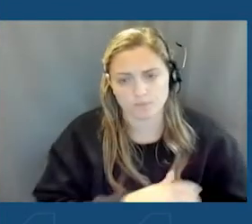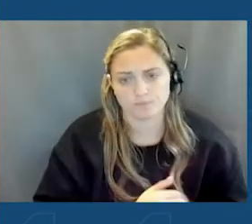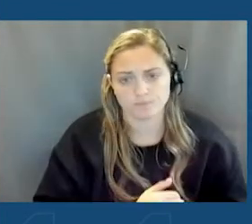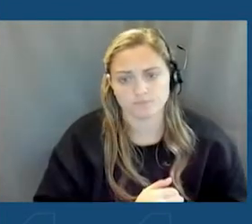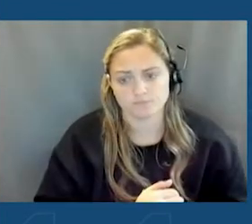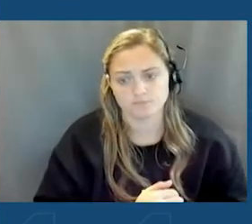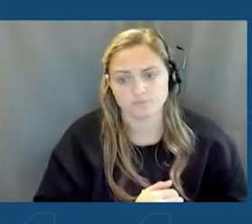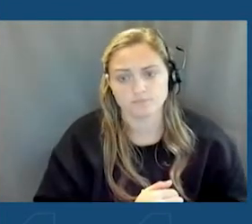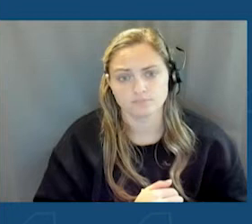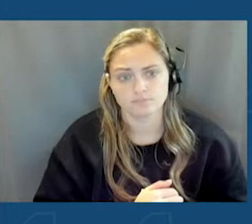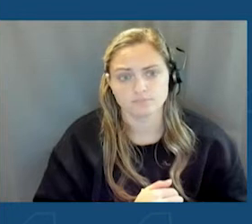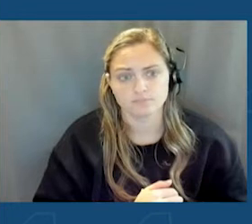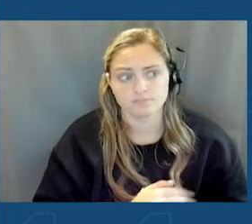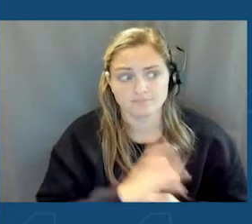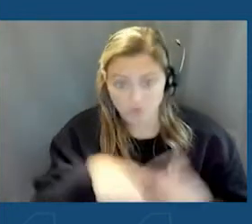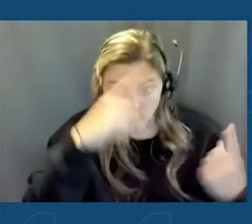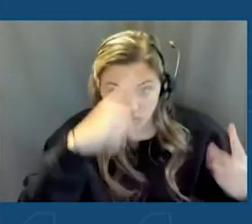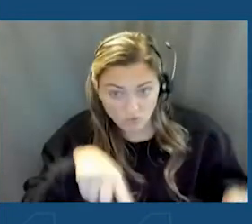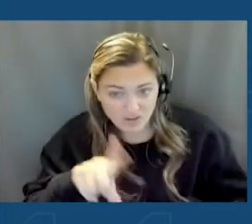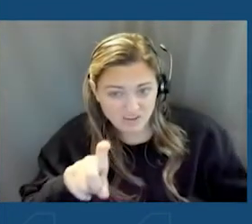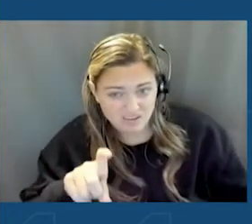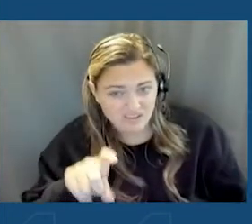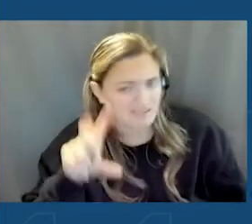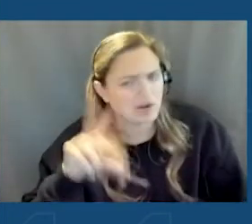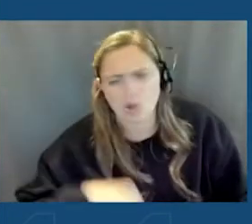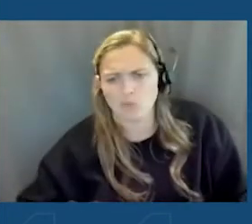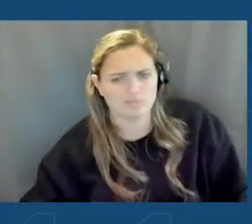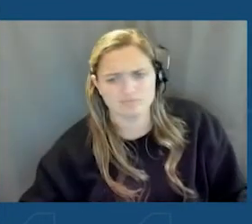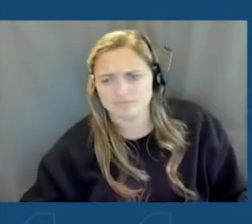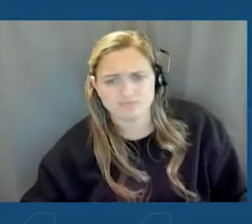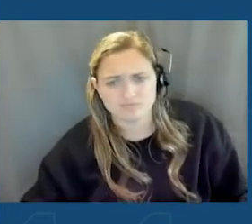anybody agree with that one? No. So,